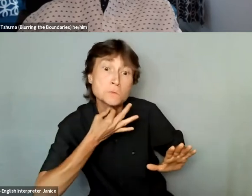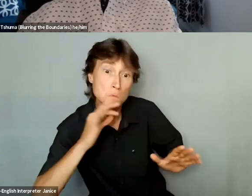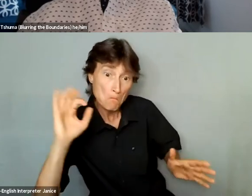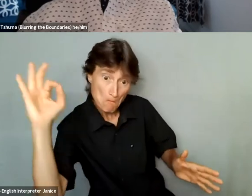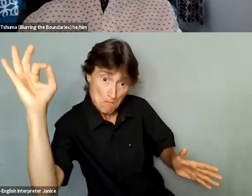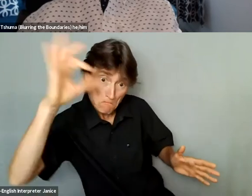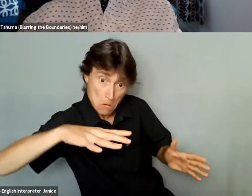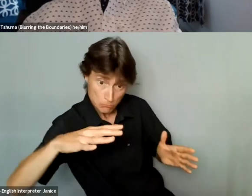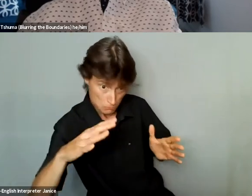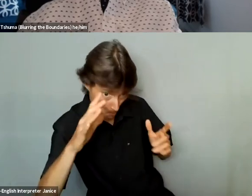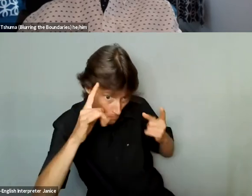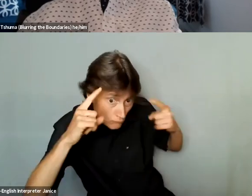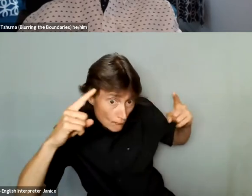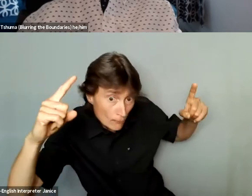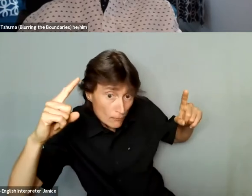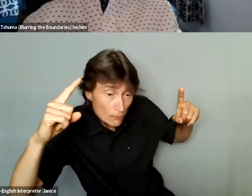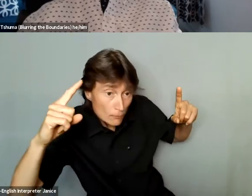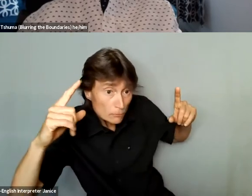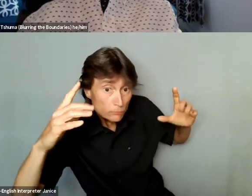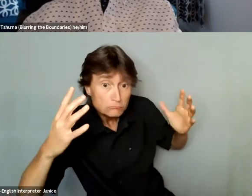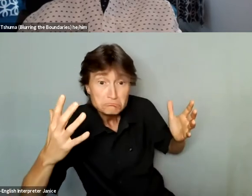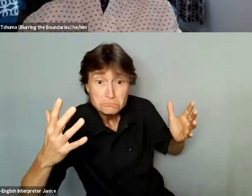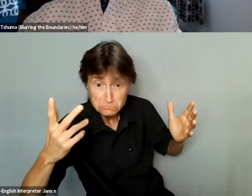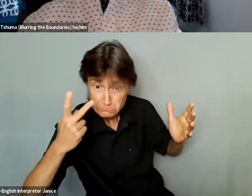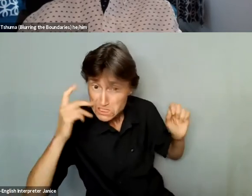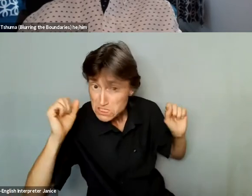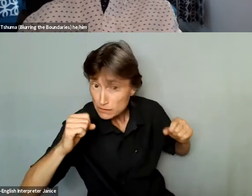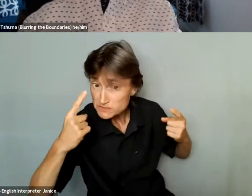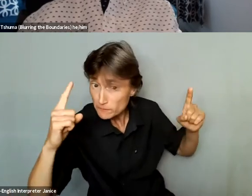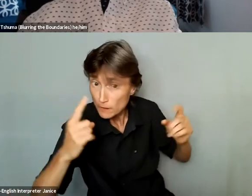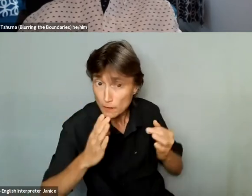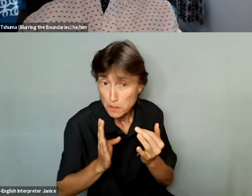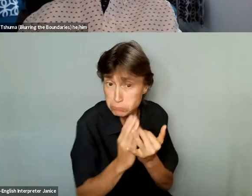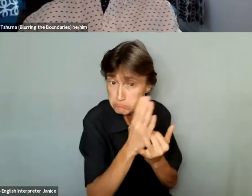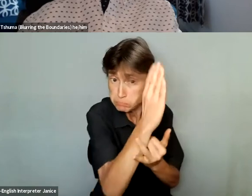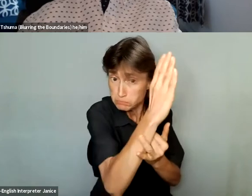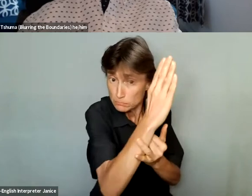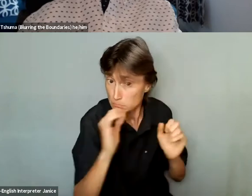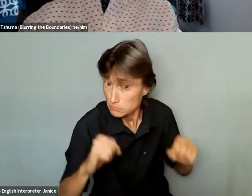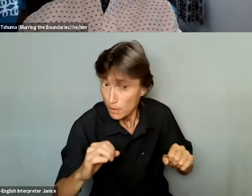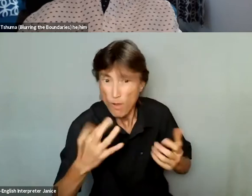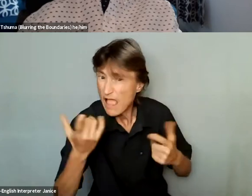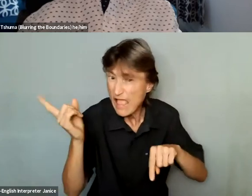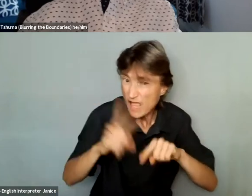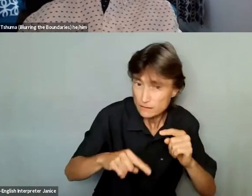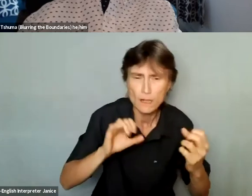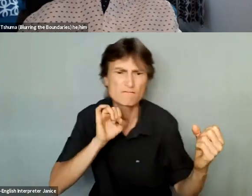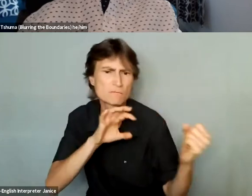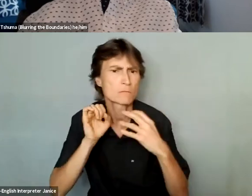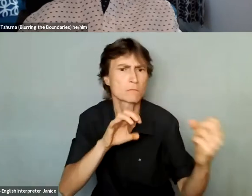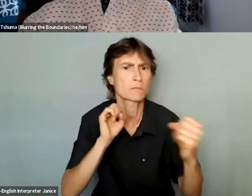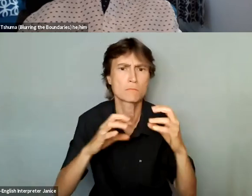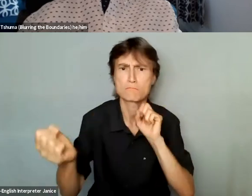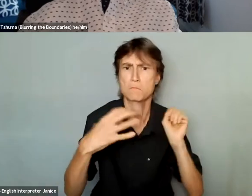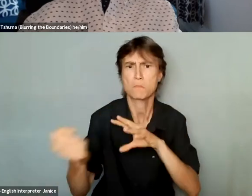can take it apart or play, make something with it. We've had to get some really specific things going in the last year because we need to find ways to